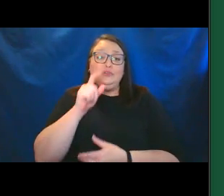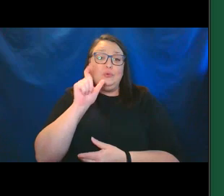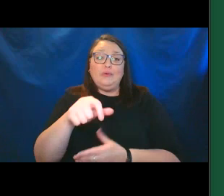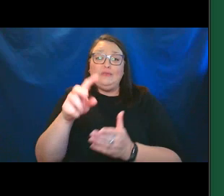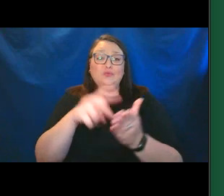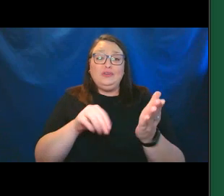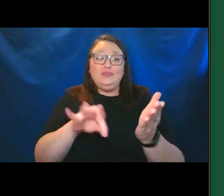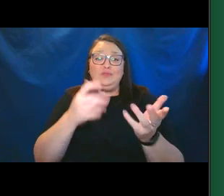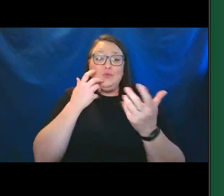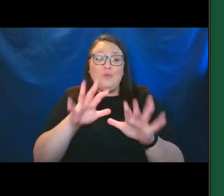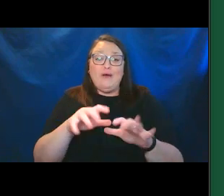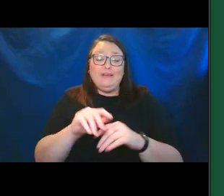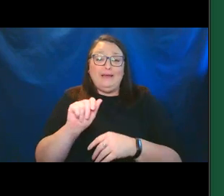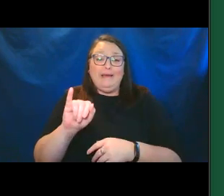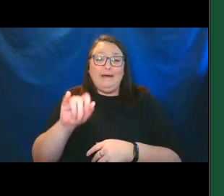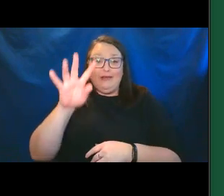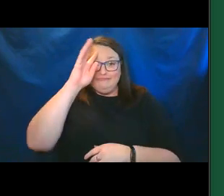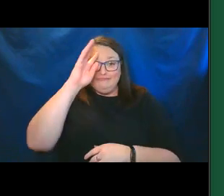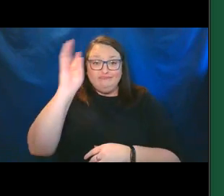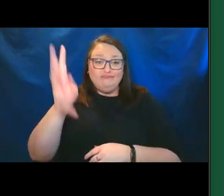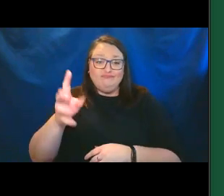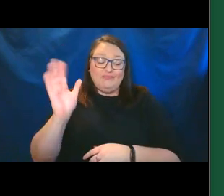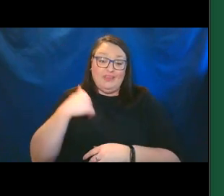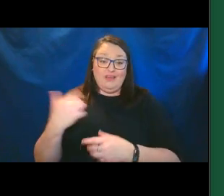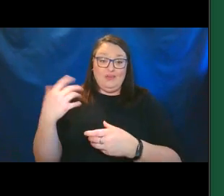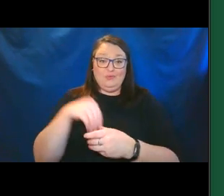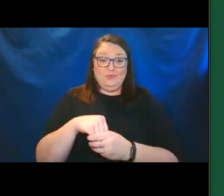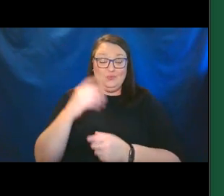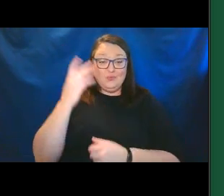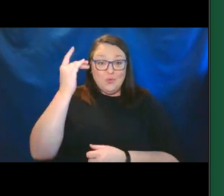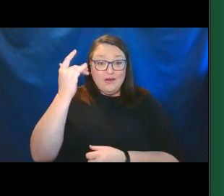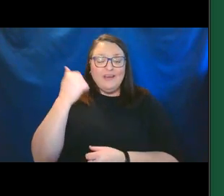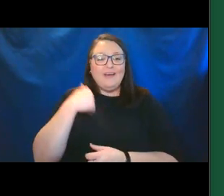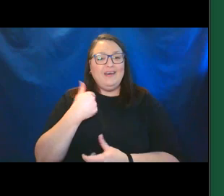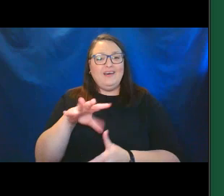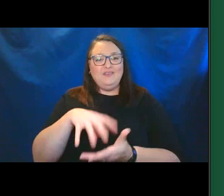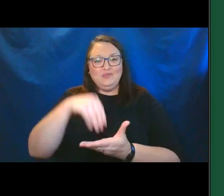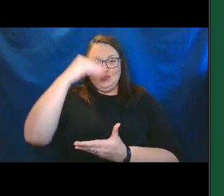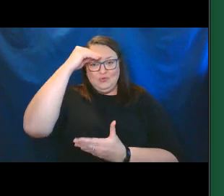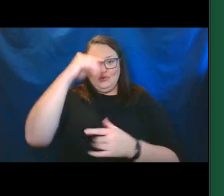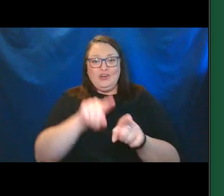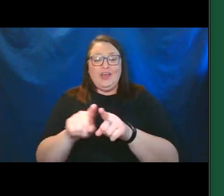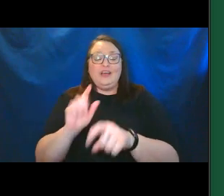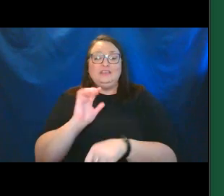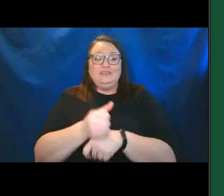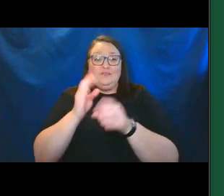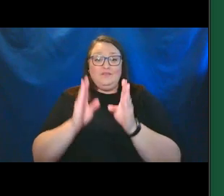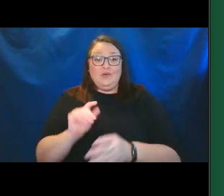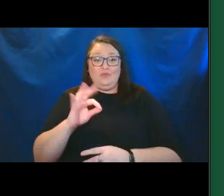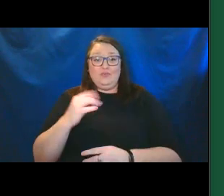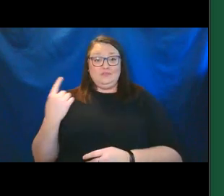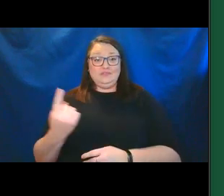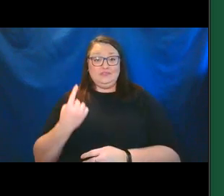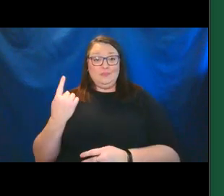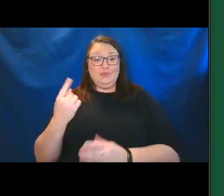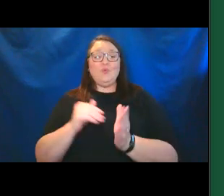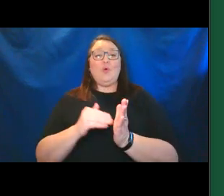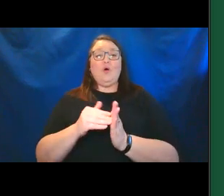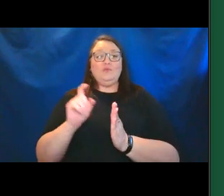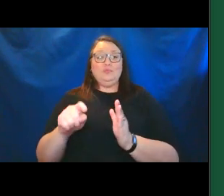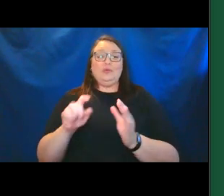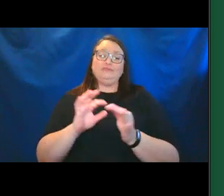want to. I include it here because I have learned that as a founder of something, you often have to say a little